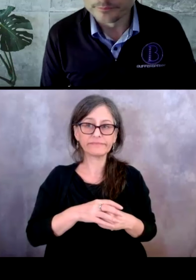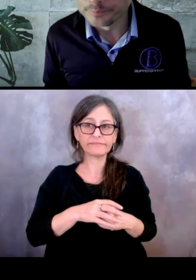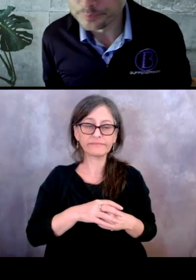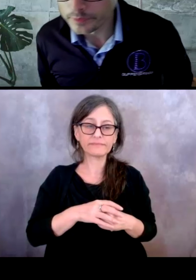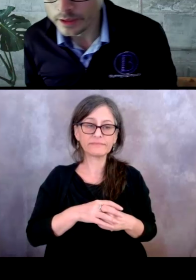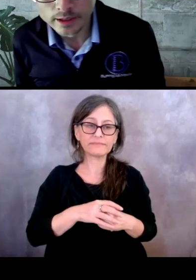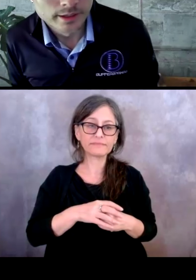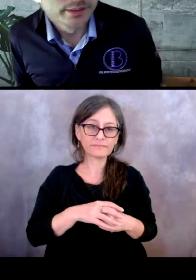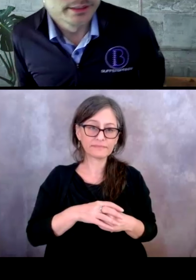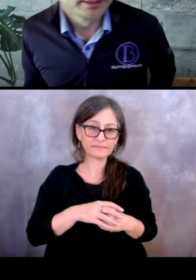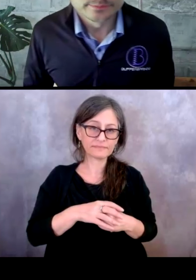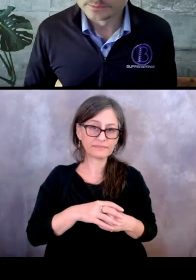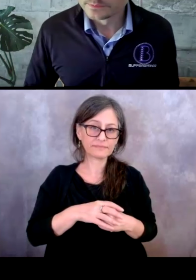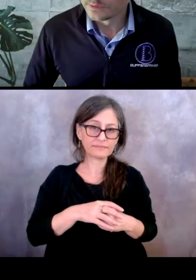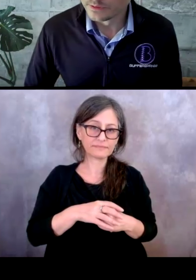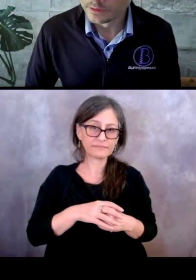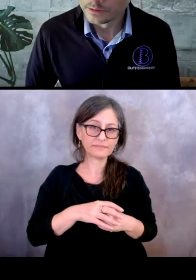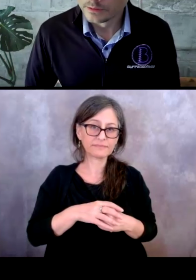Kevin.